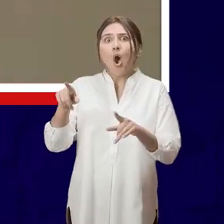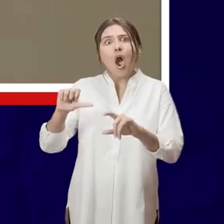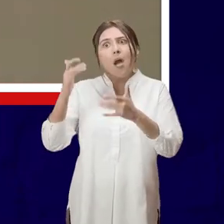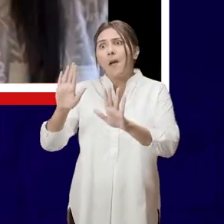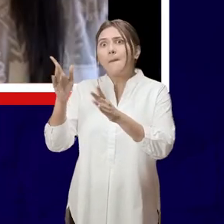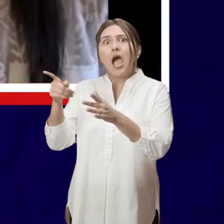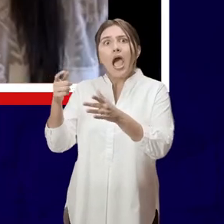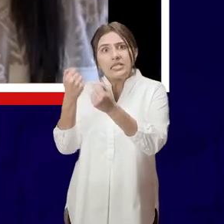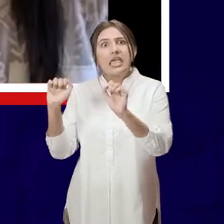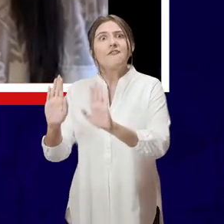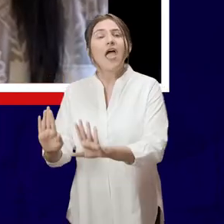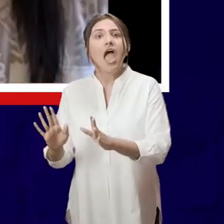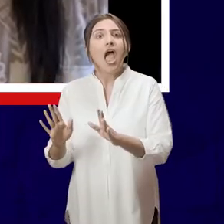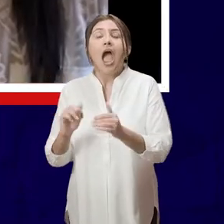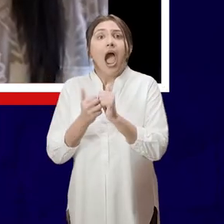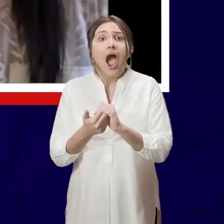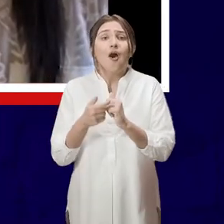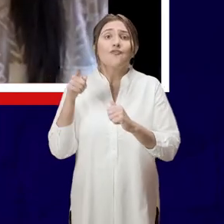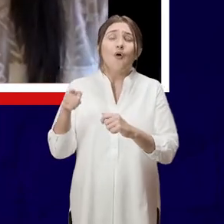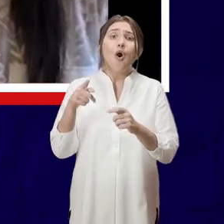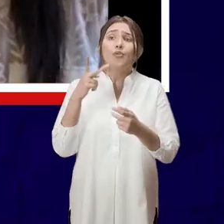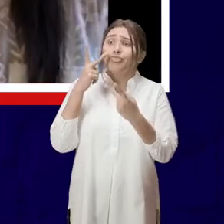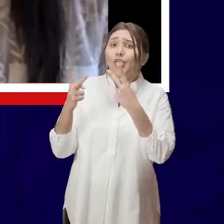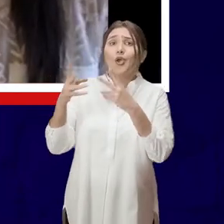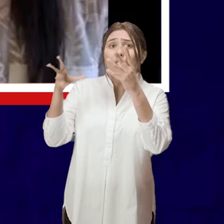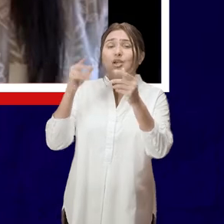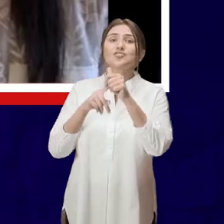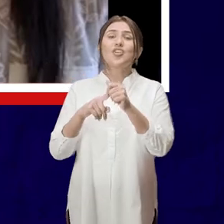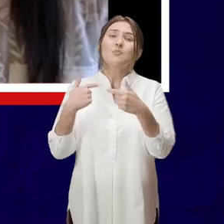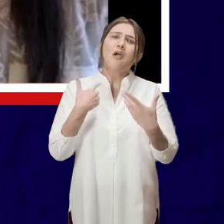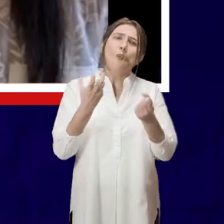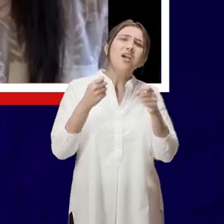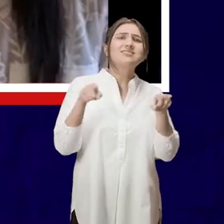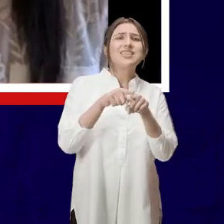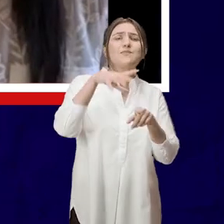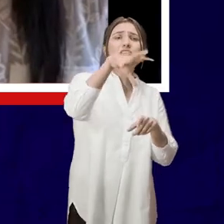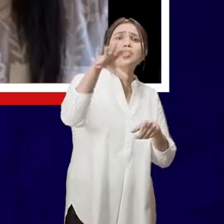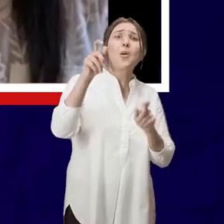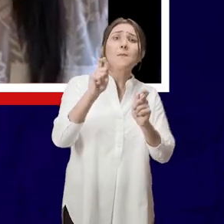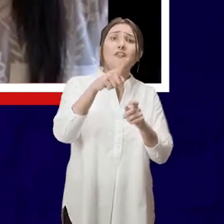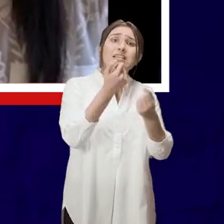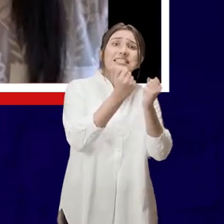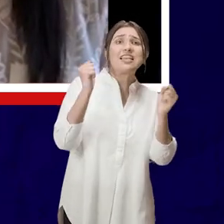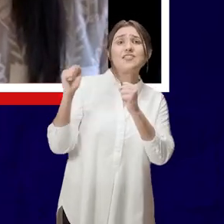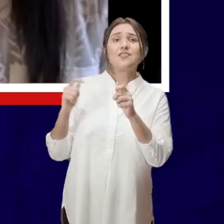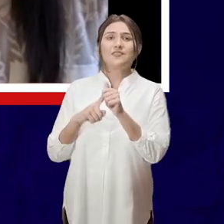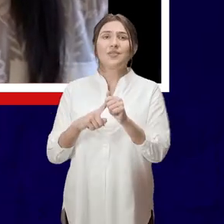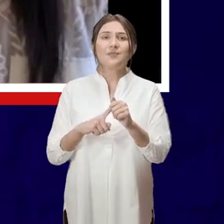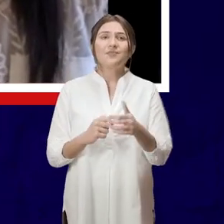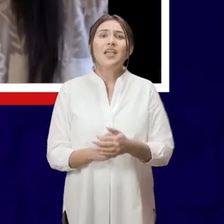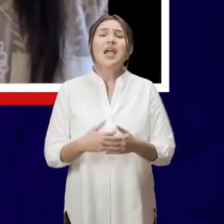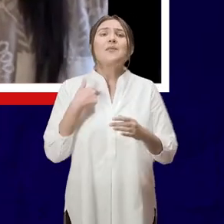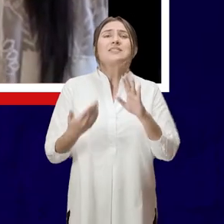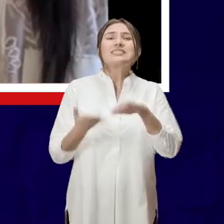has been there. And so platforms is something that I advocate. And since I work, as you probably know, I only work in earth and lime and